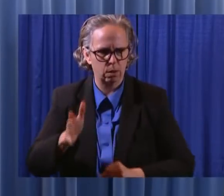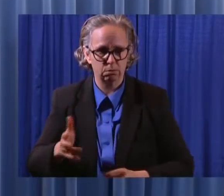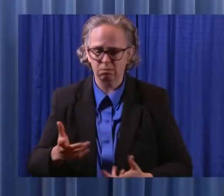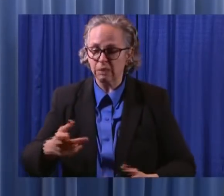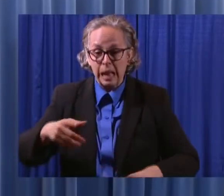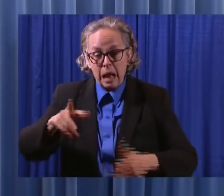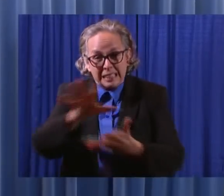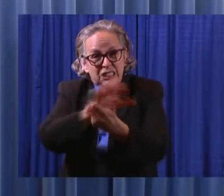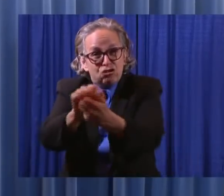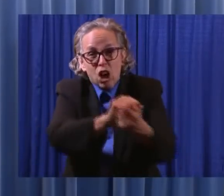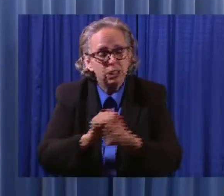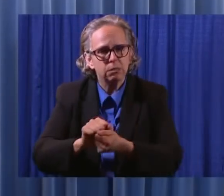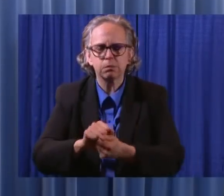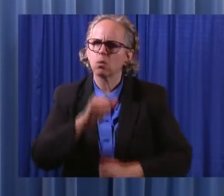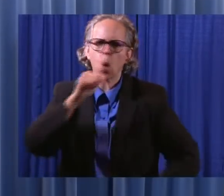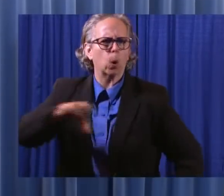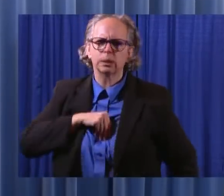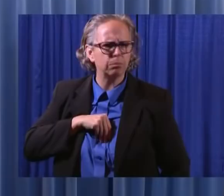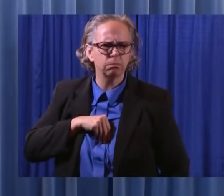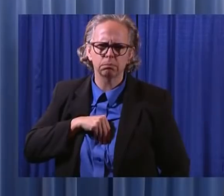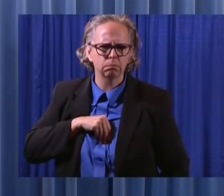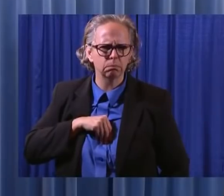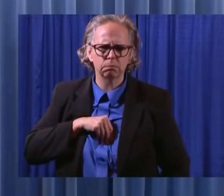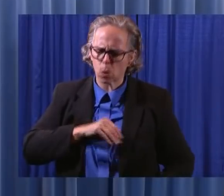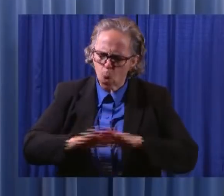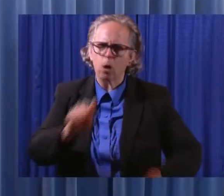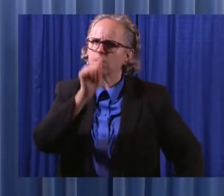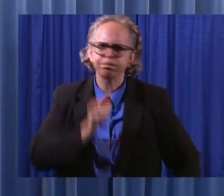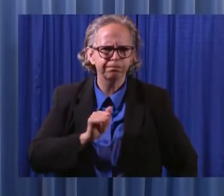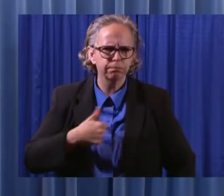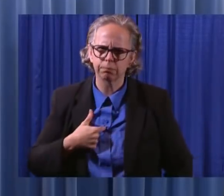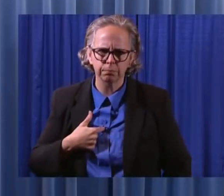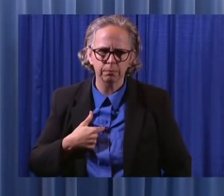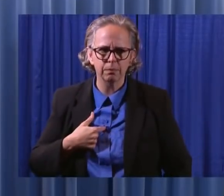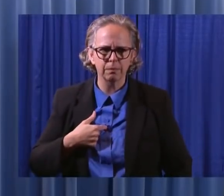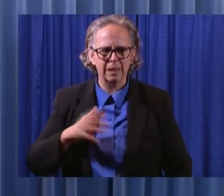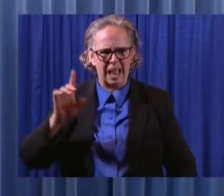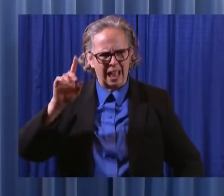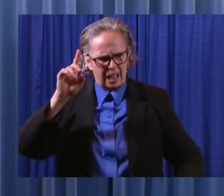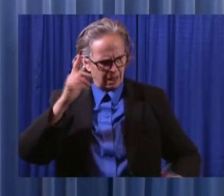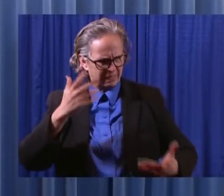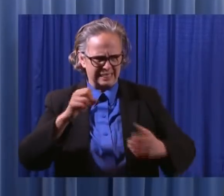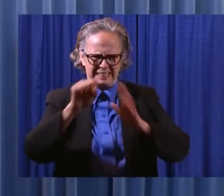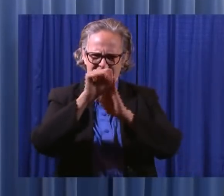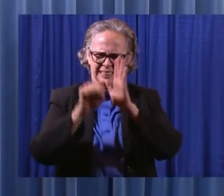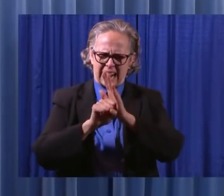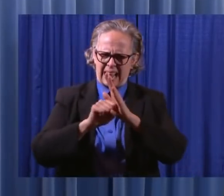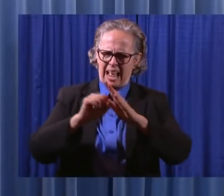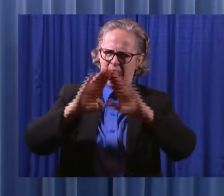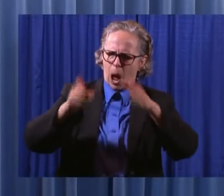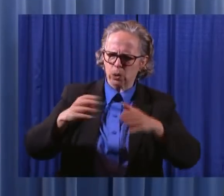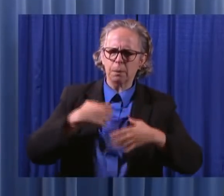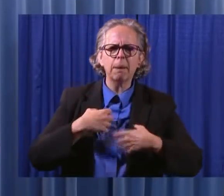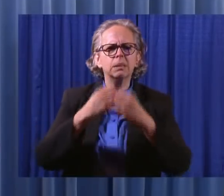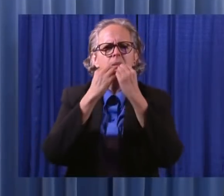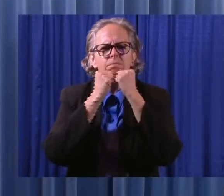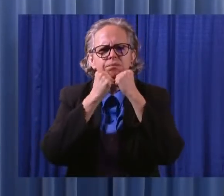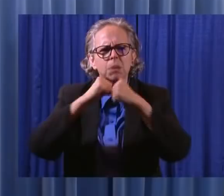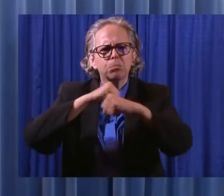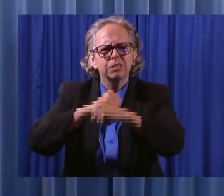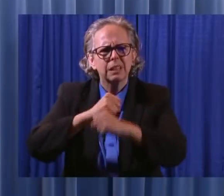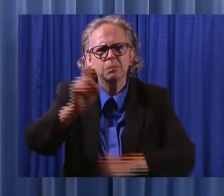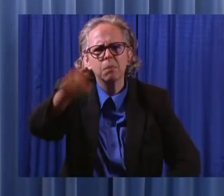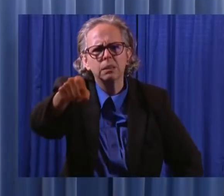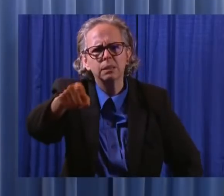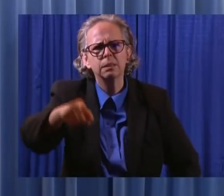tolerate, and we will be able to protect the Statehouse. Let me just